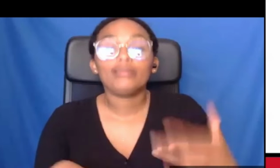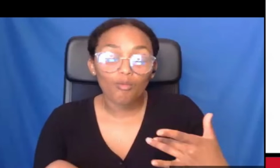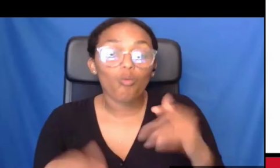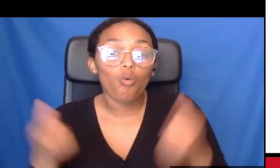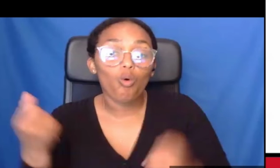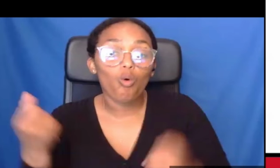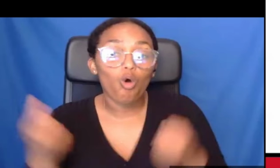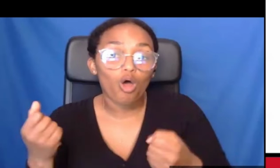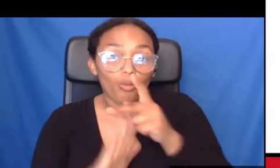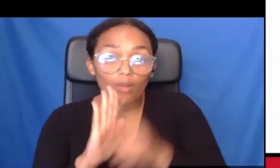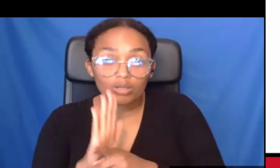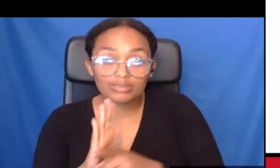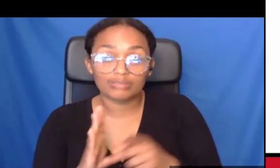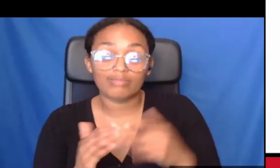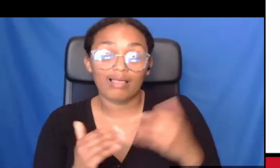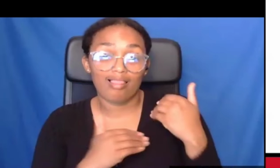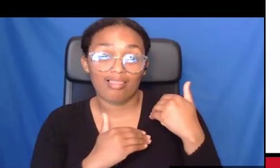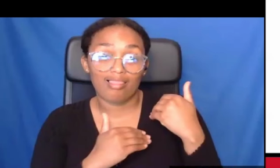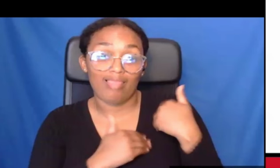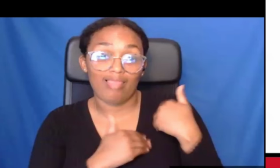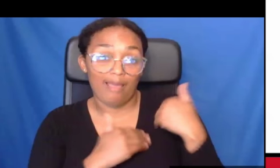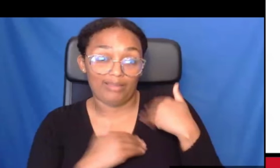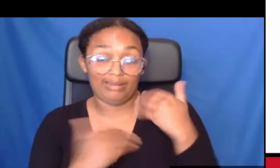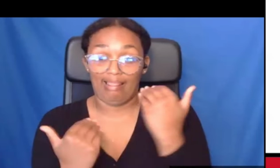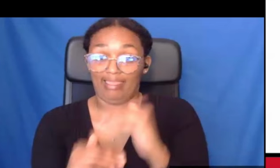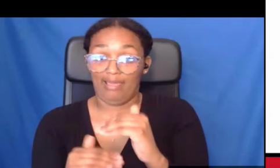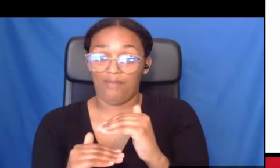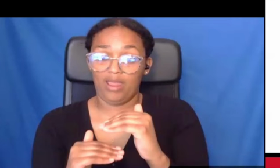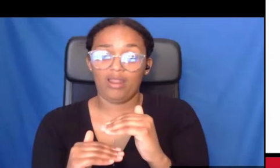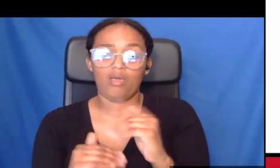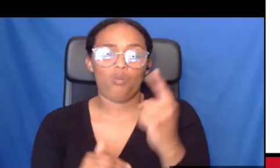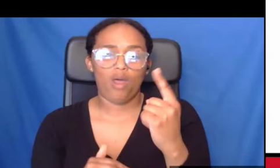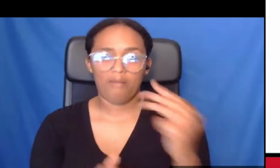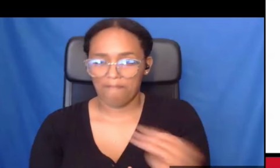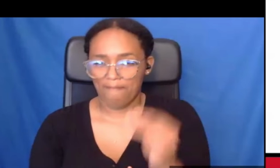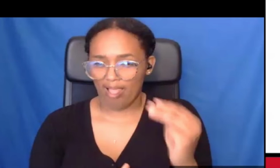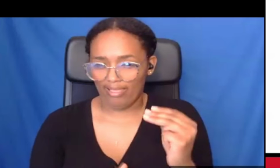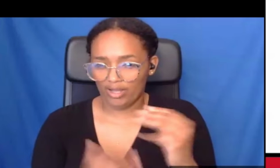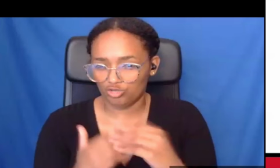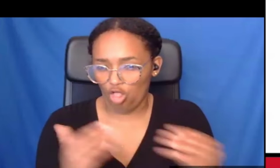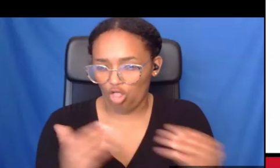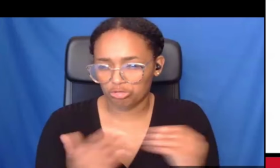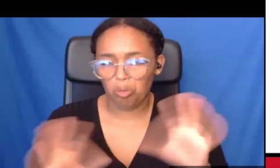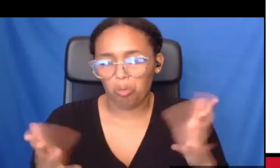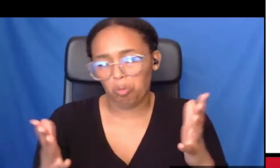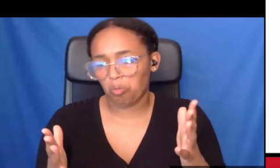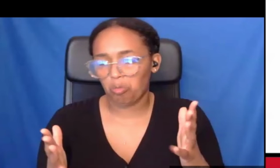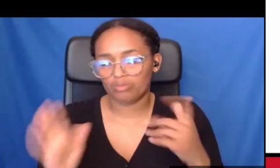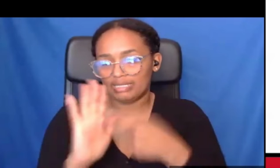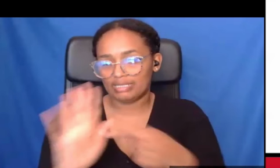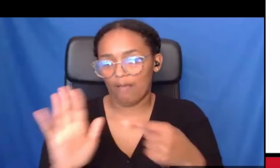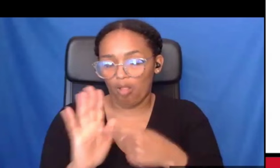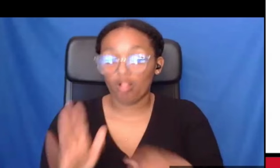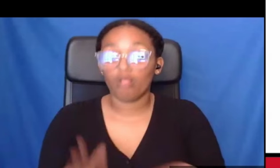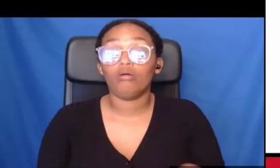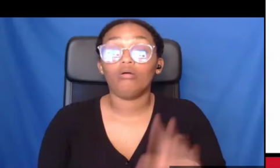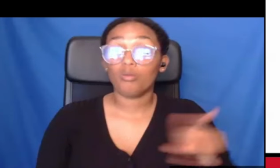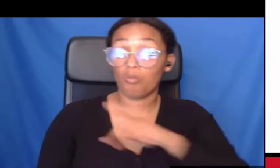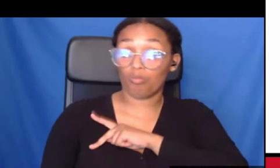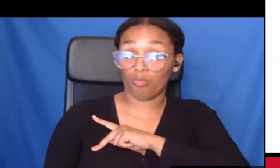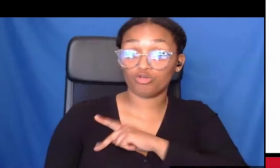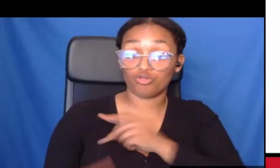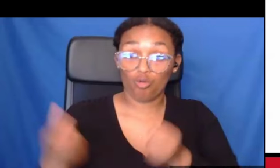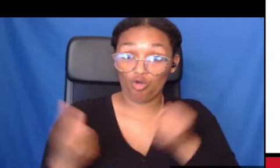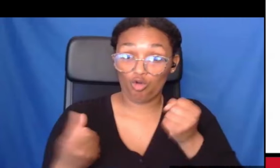have a liability limit of $1 million. So that's just an easy example. For the most part, your personal auto is going to possibly have